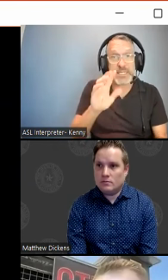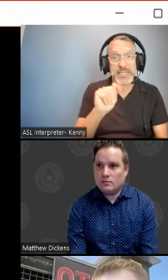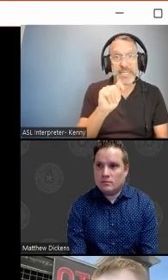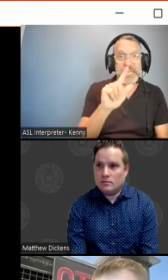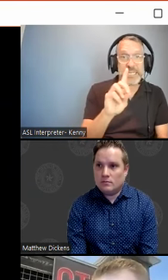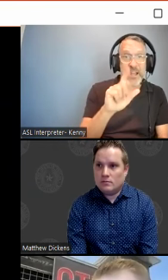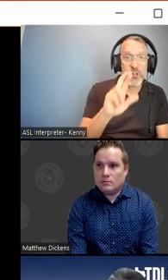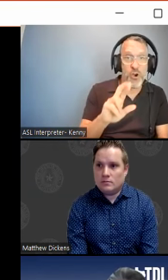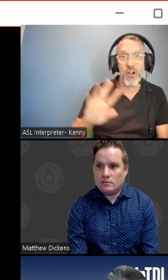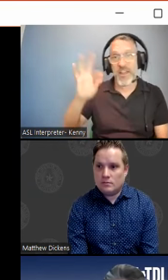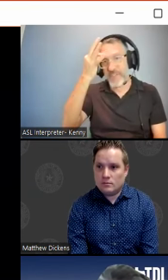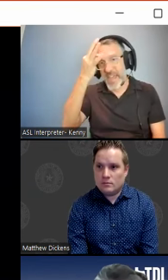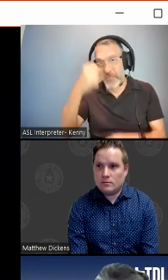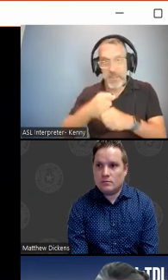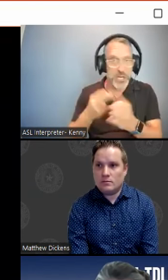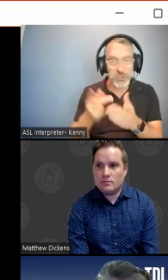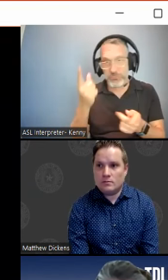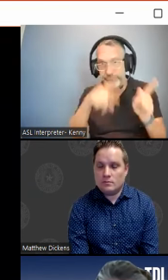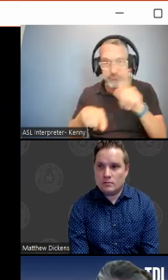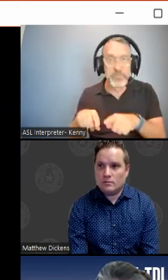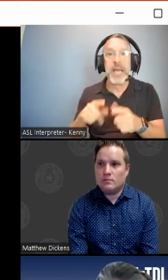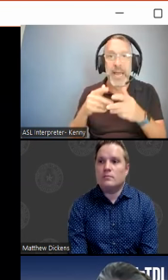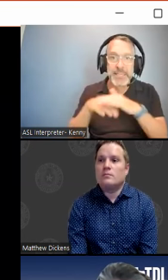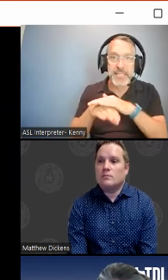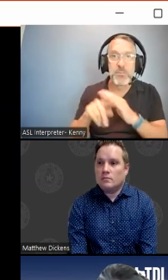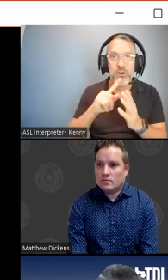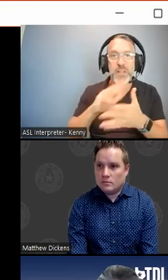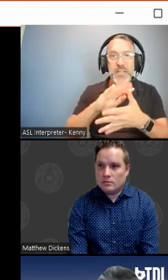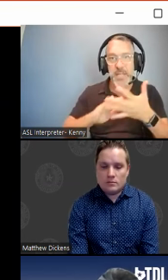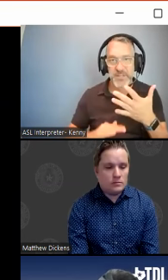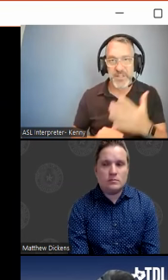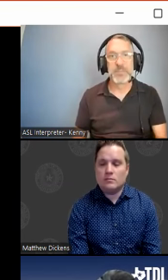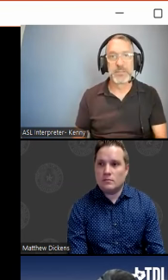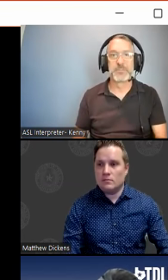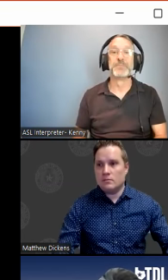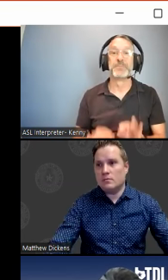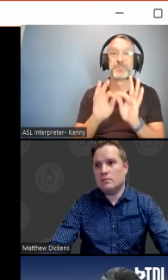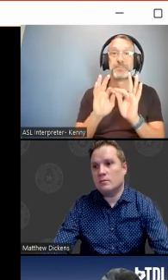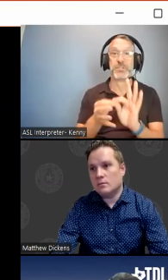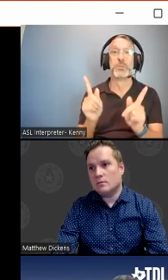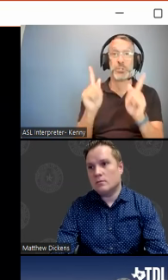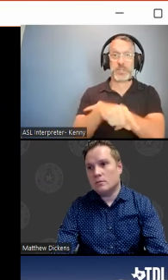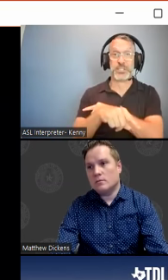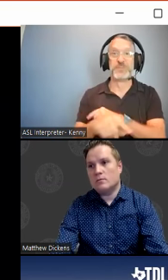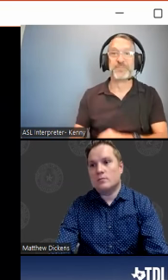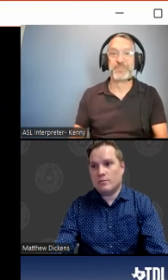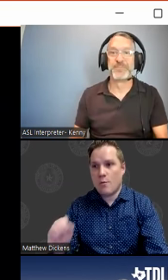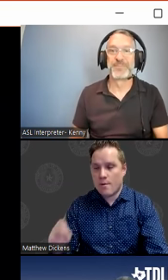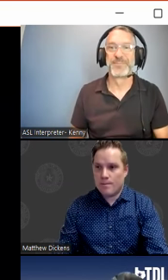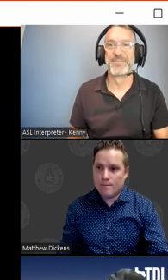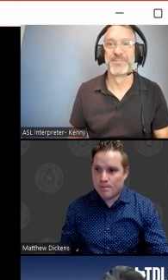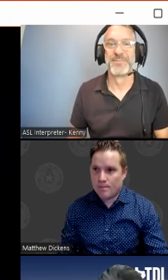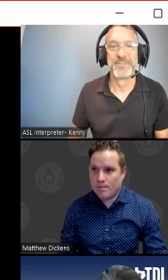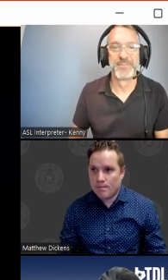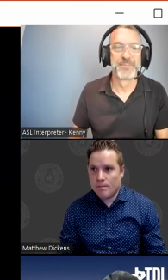are working to start ensuring accessibility for these types of elements. Okay, that was a lot of information, but main point is if you